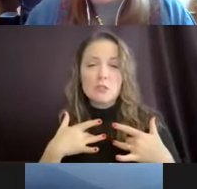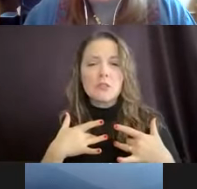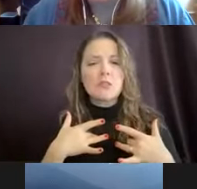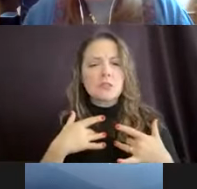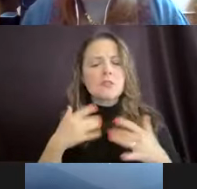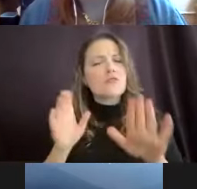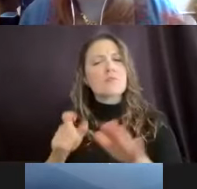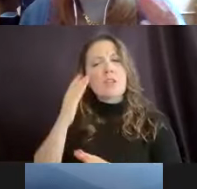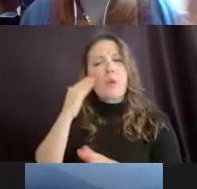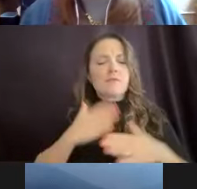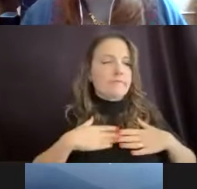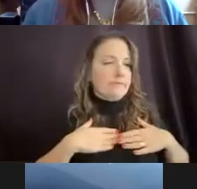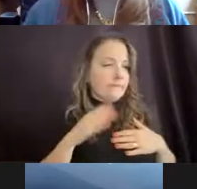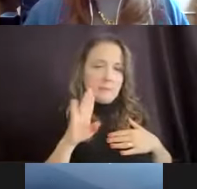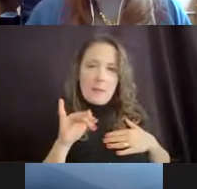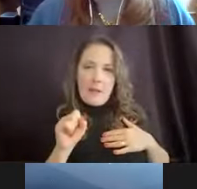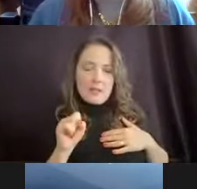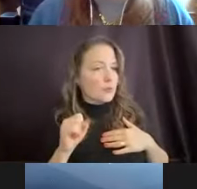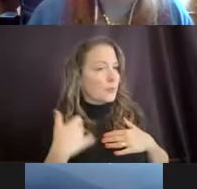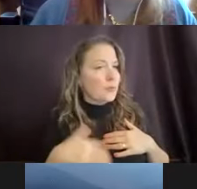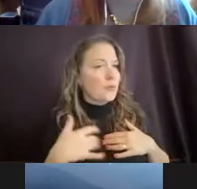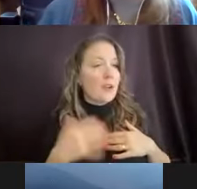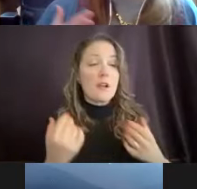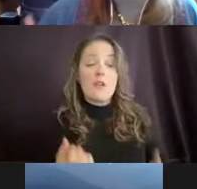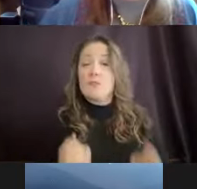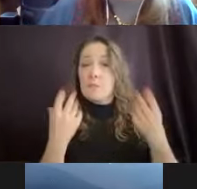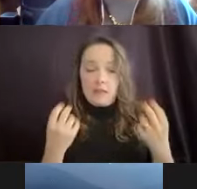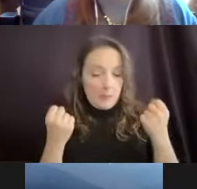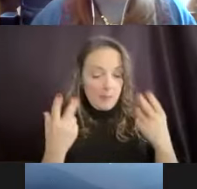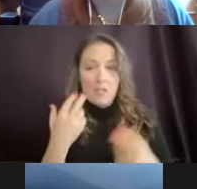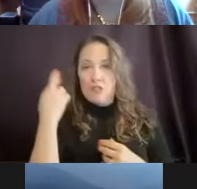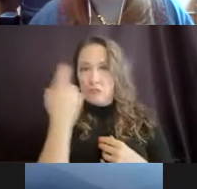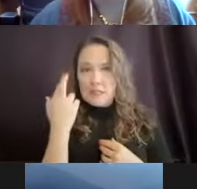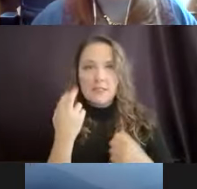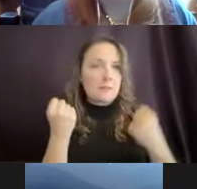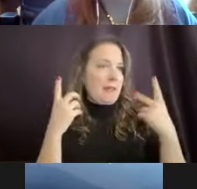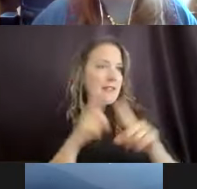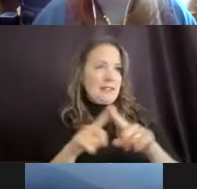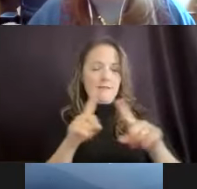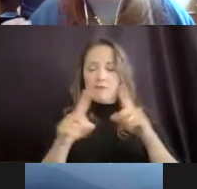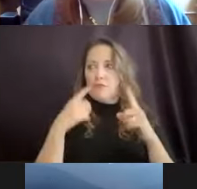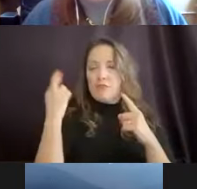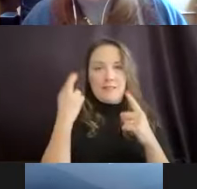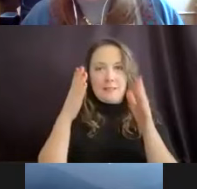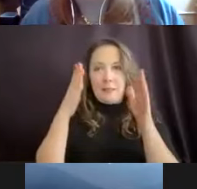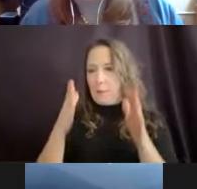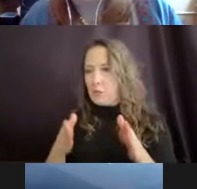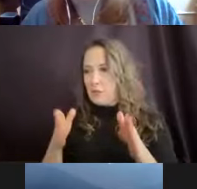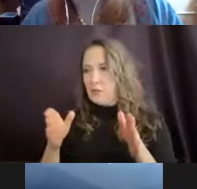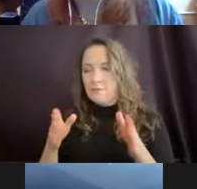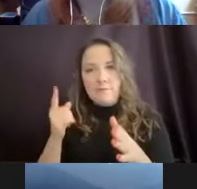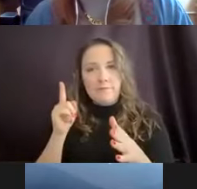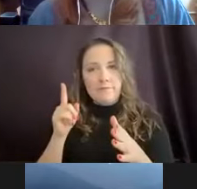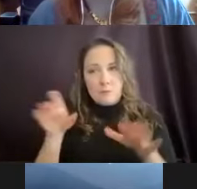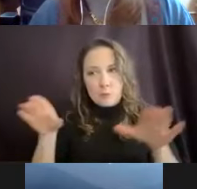your biases. There are so many different reasons or motivations for a young person to do what they are